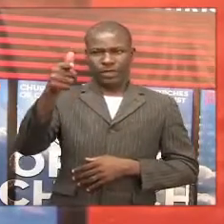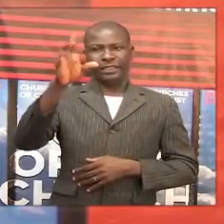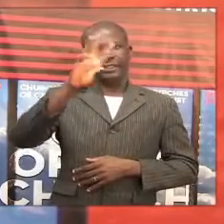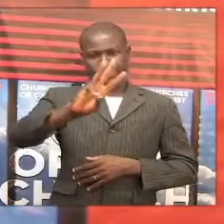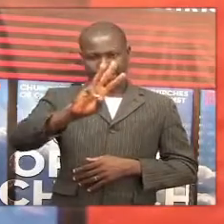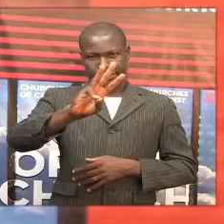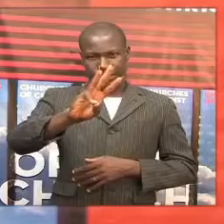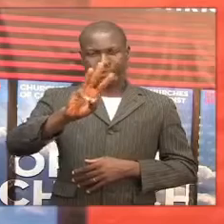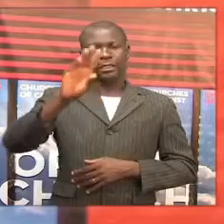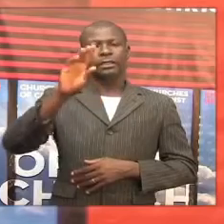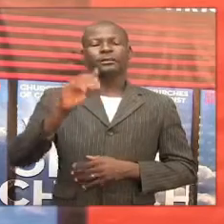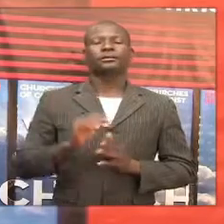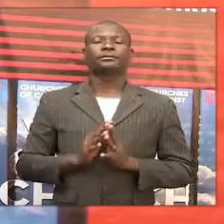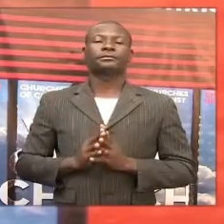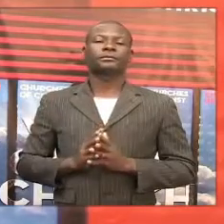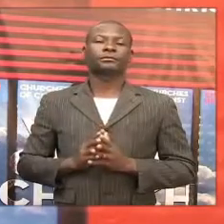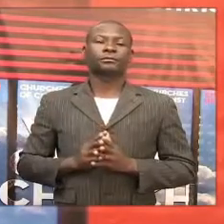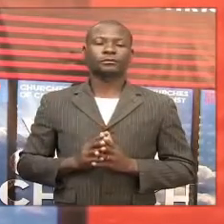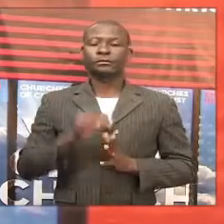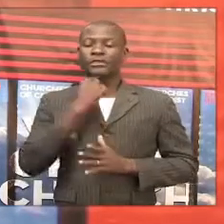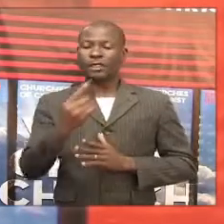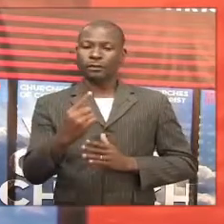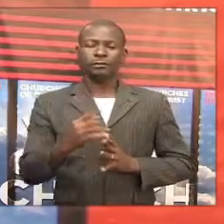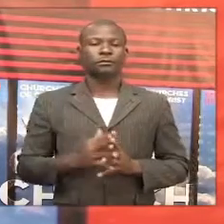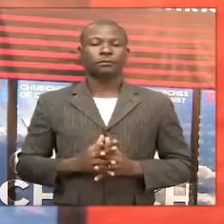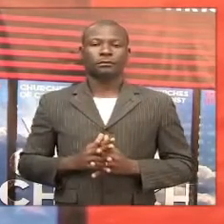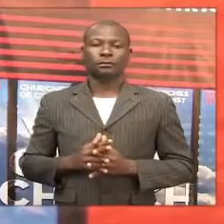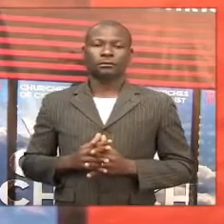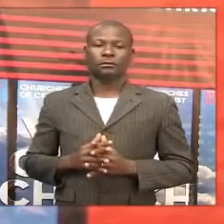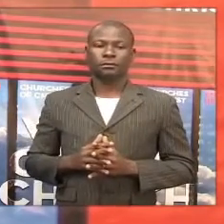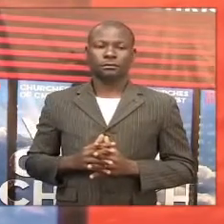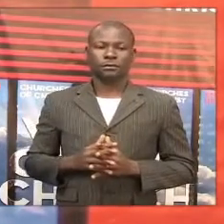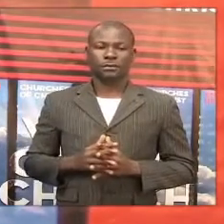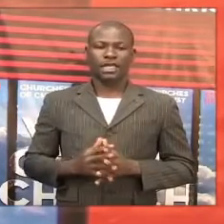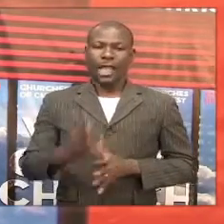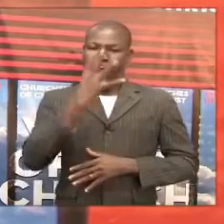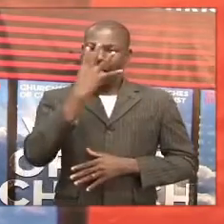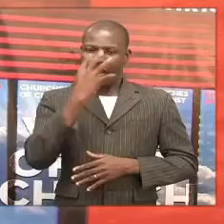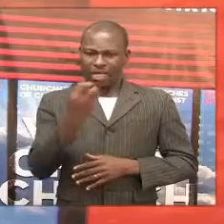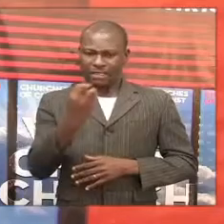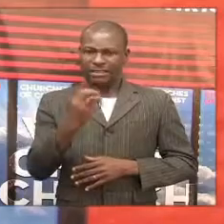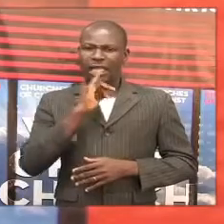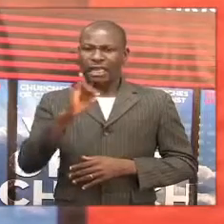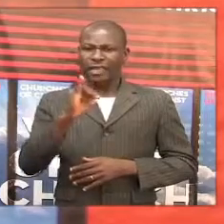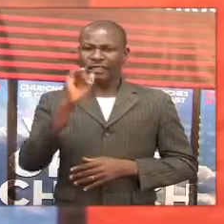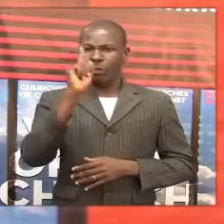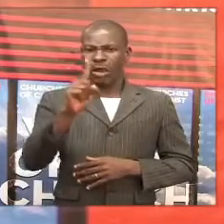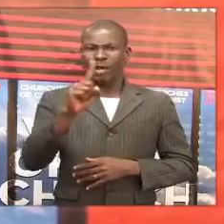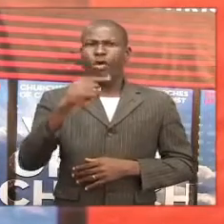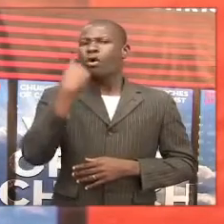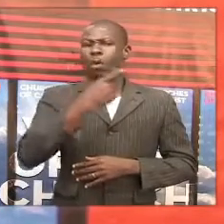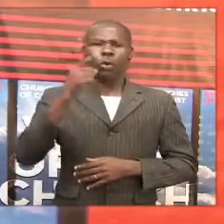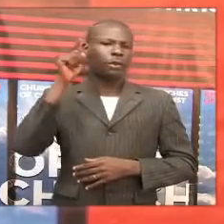and verse 26 was say cursed is the one who does not